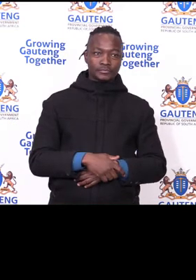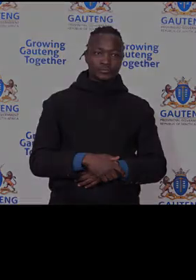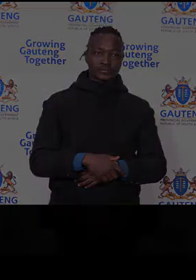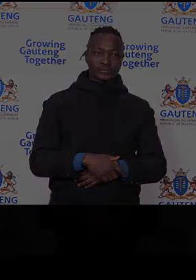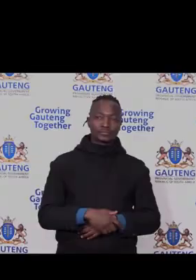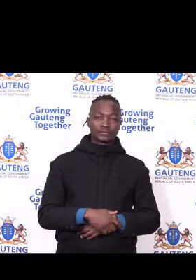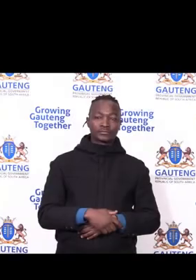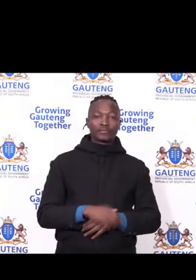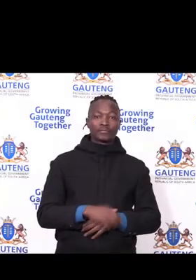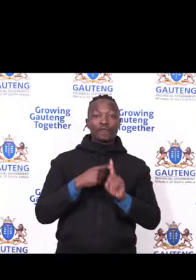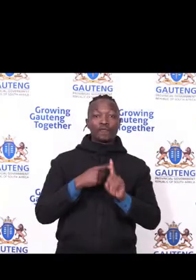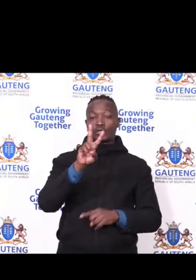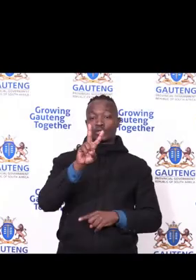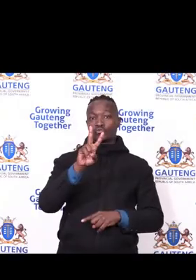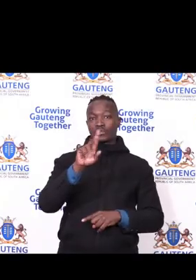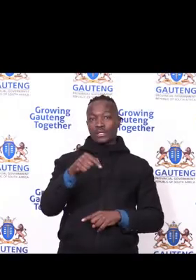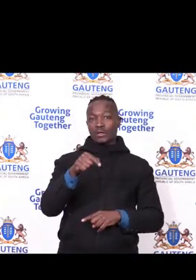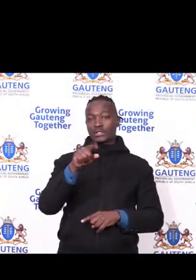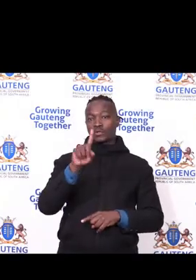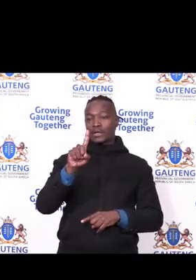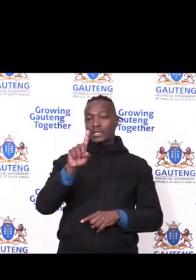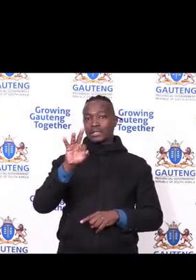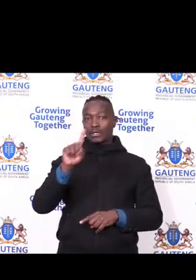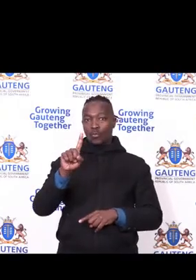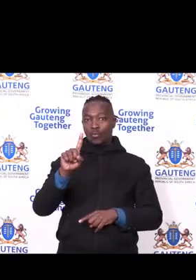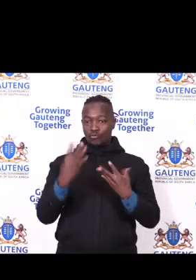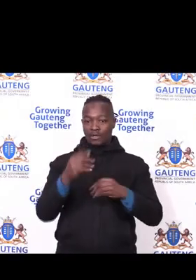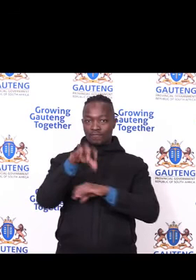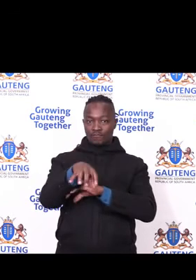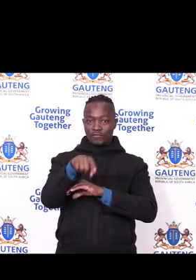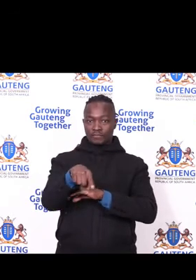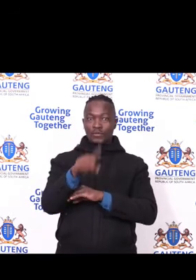Of the 2,131 schools that we have in the province,